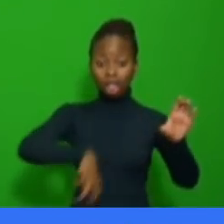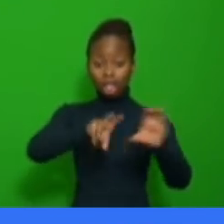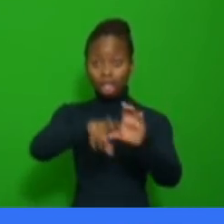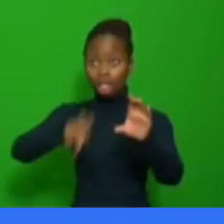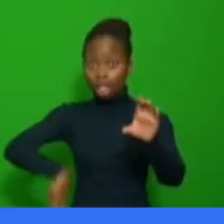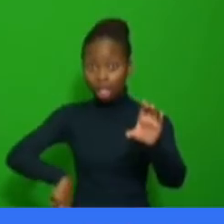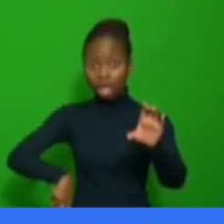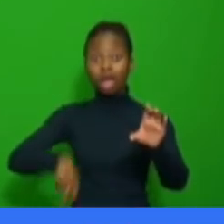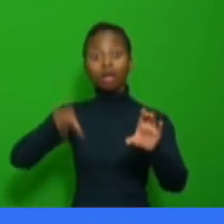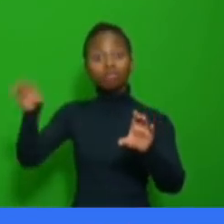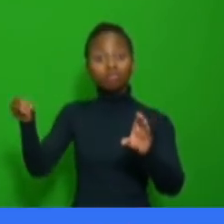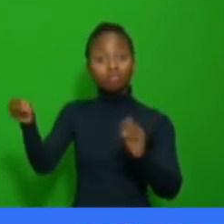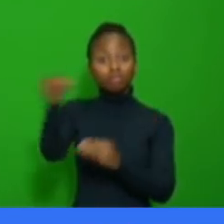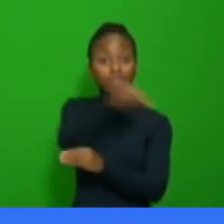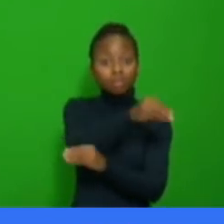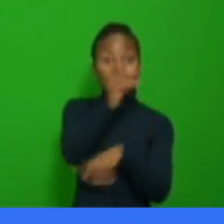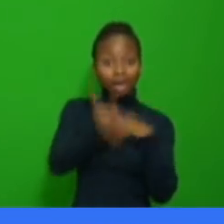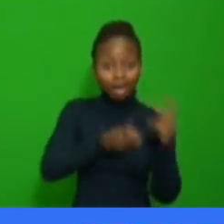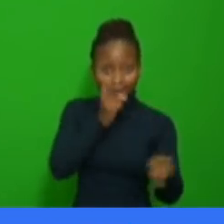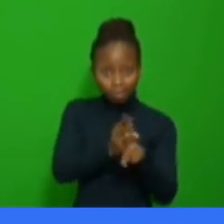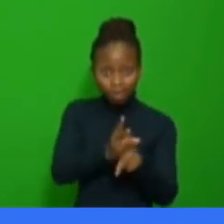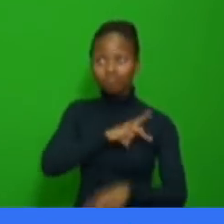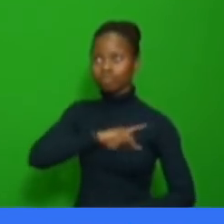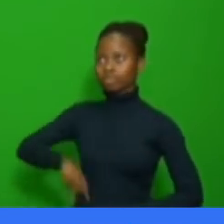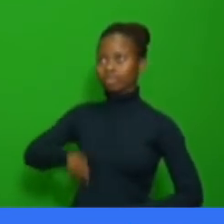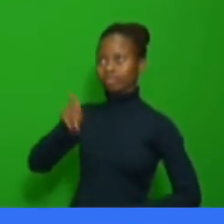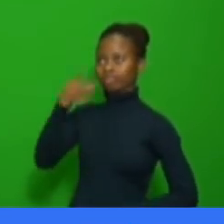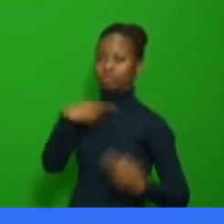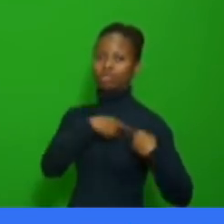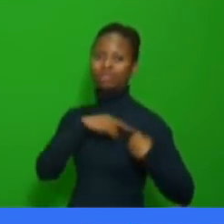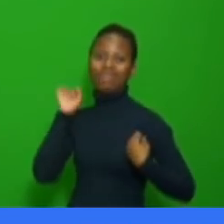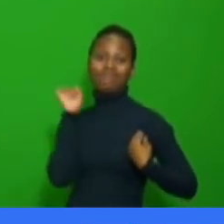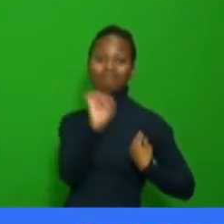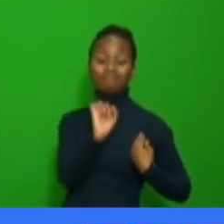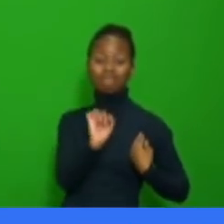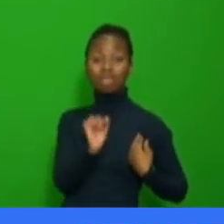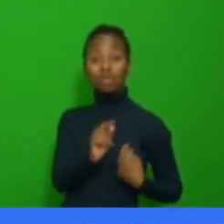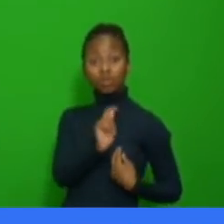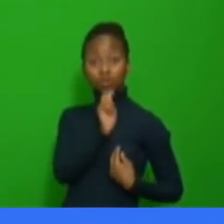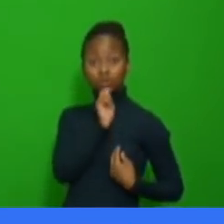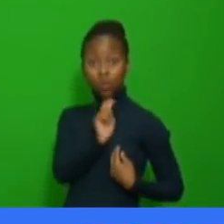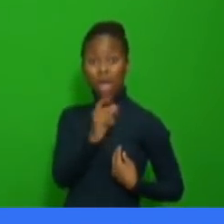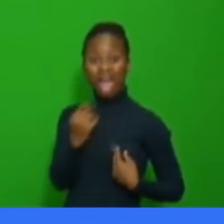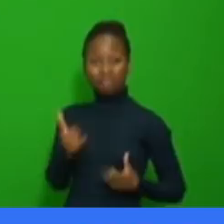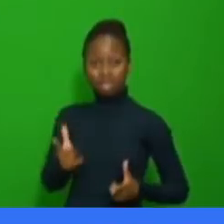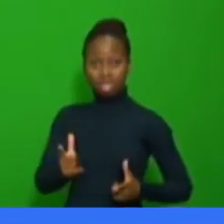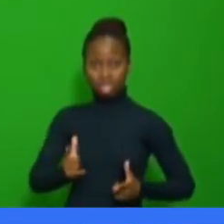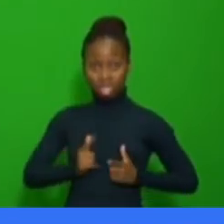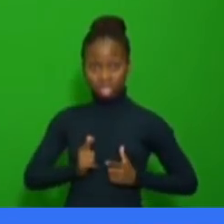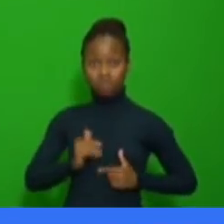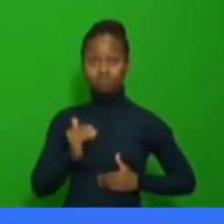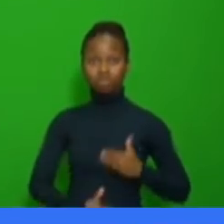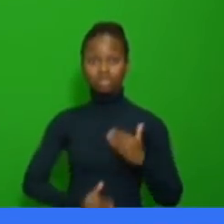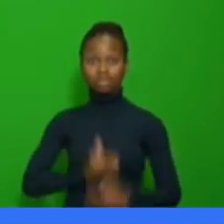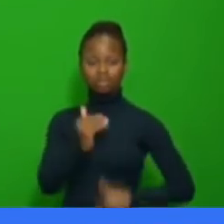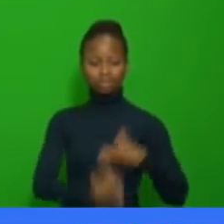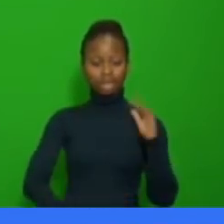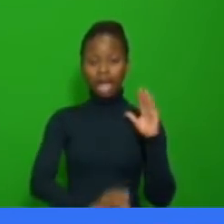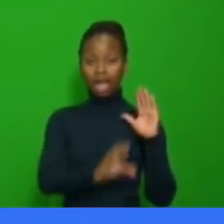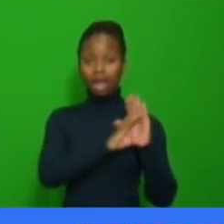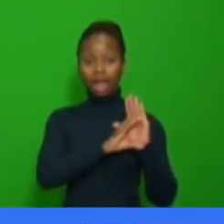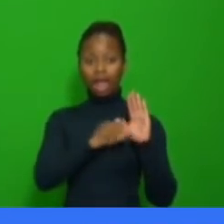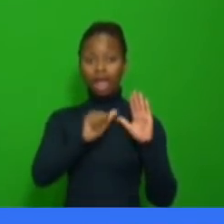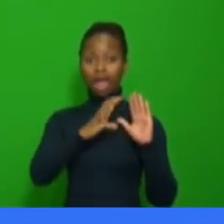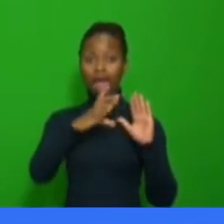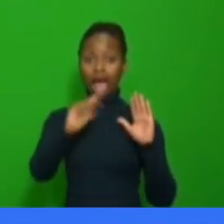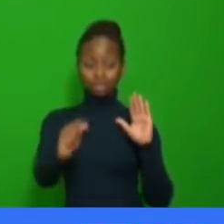place. There is a process spelled out in the sub-act that must be